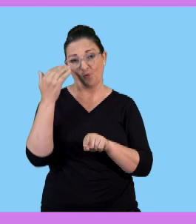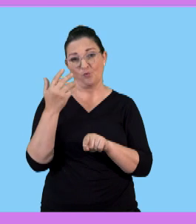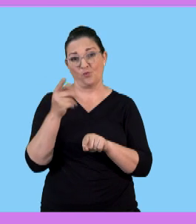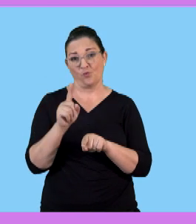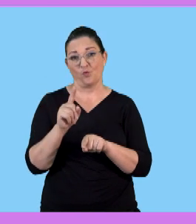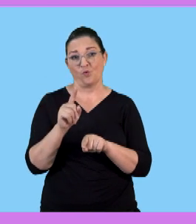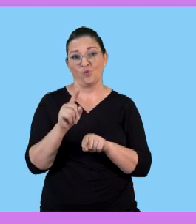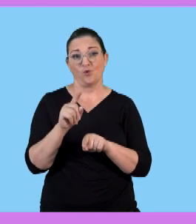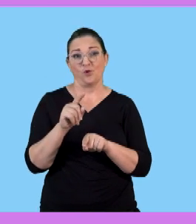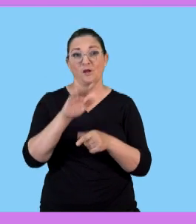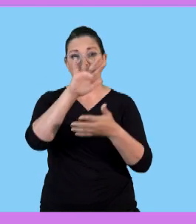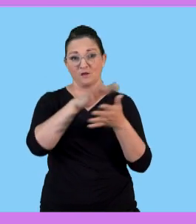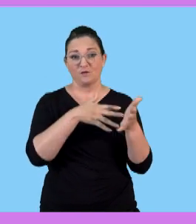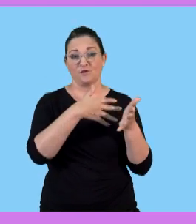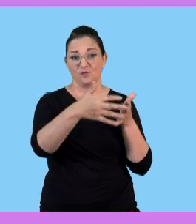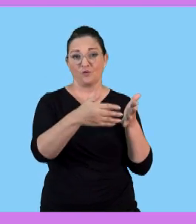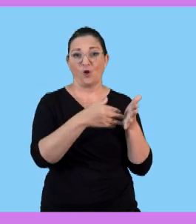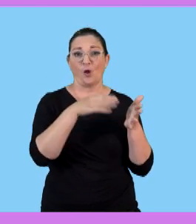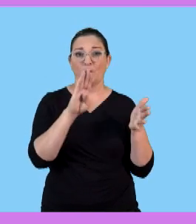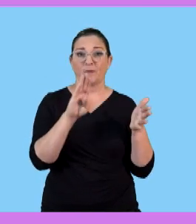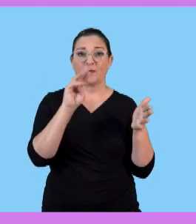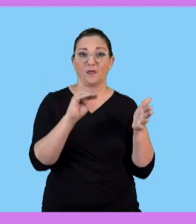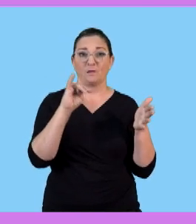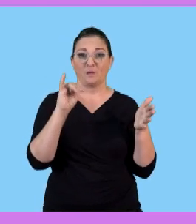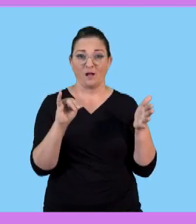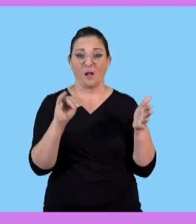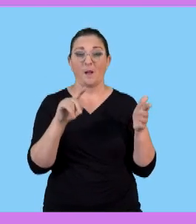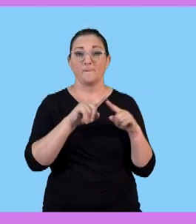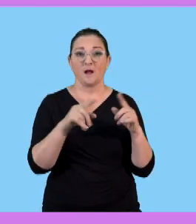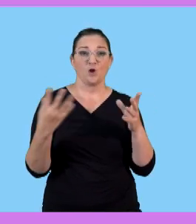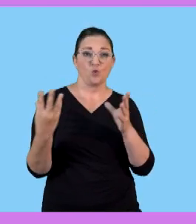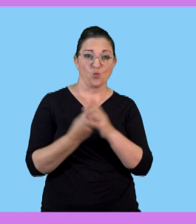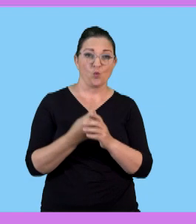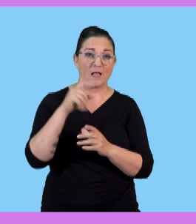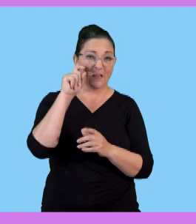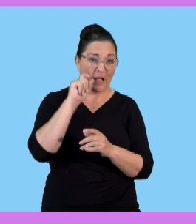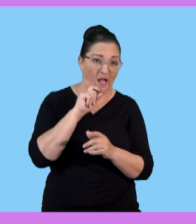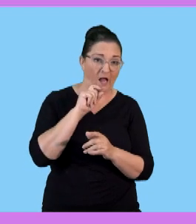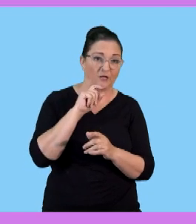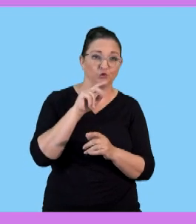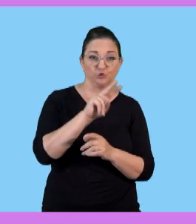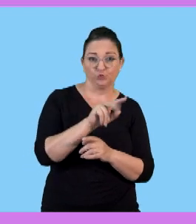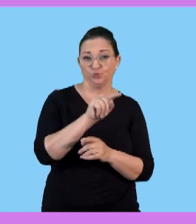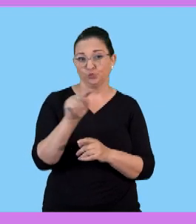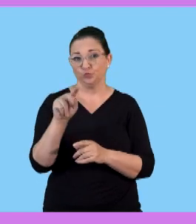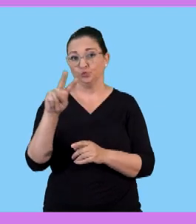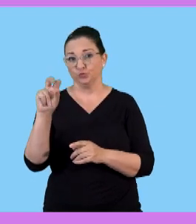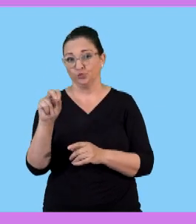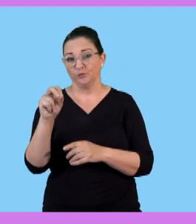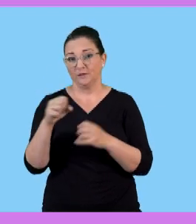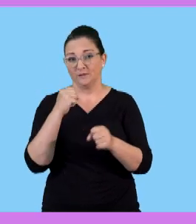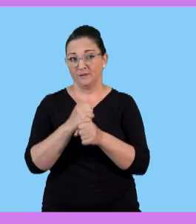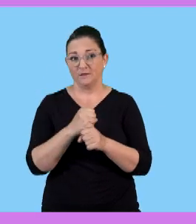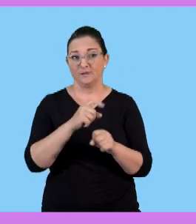guys, look that the graph is indicating body mass index for age percentiles for girls 2 to 20